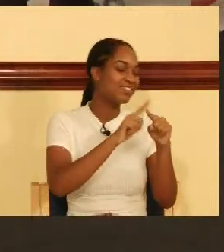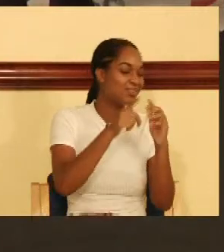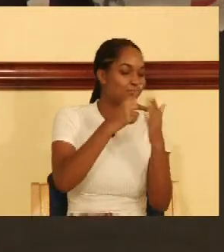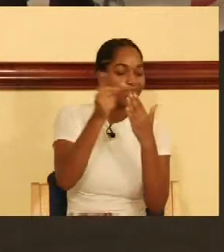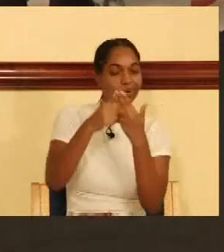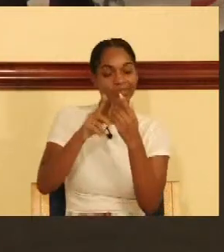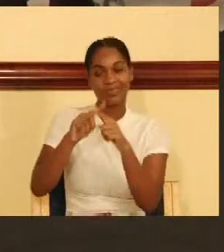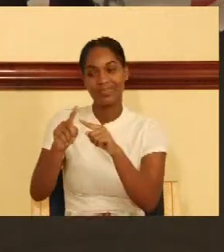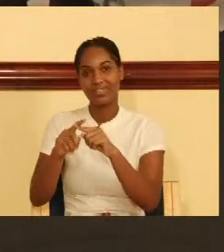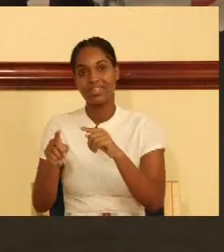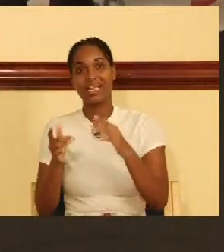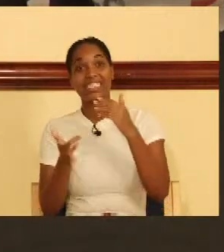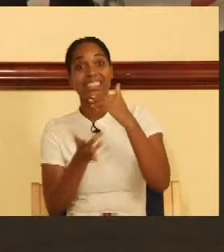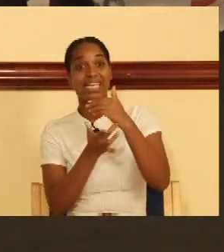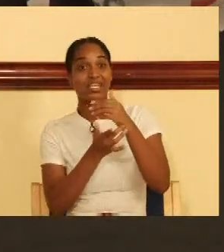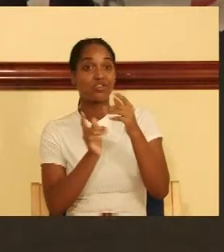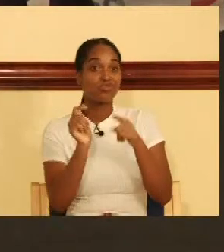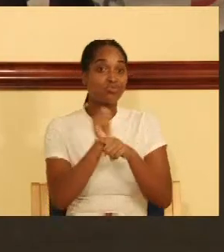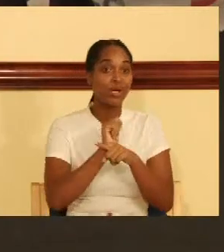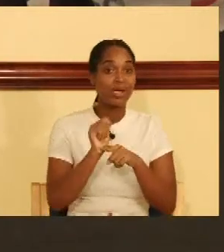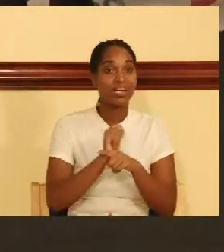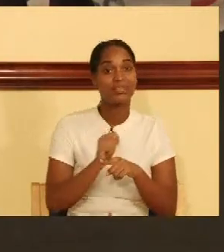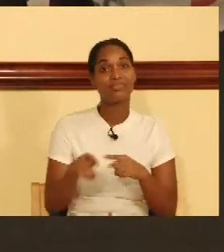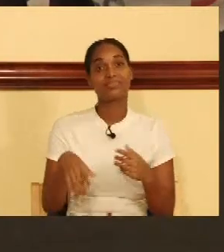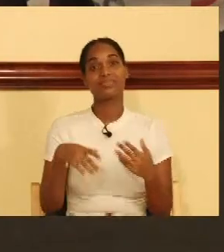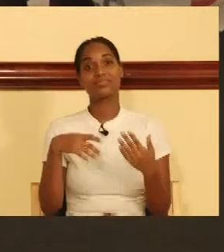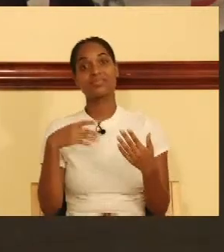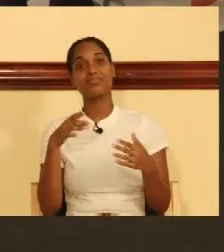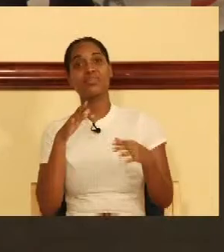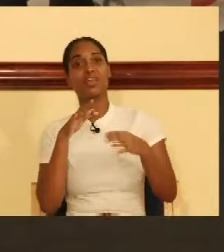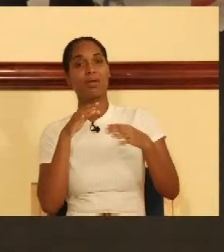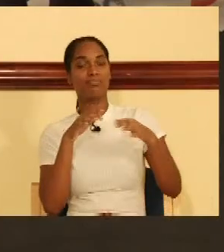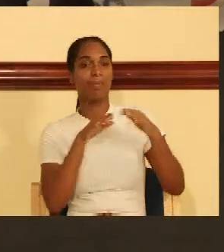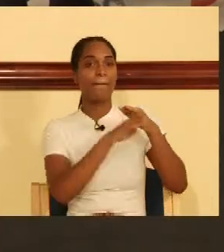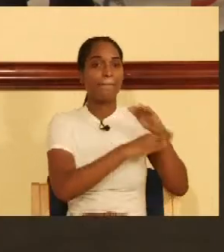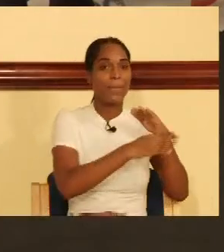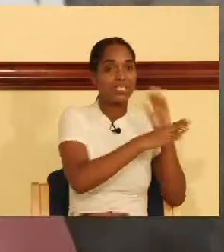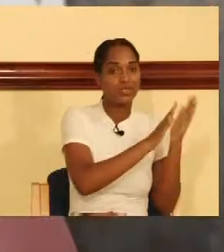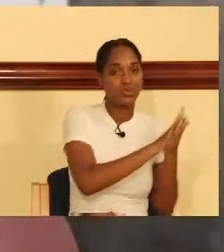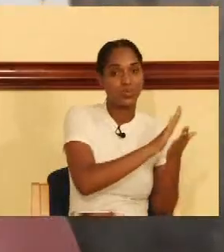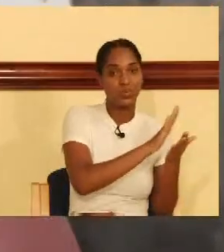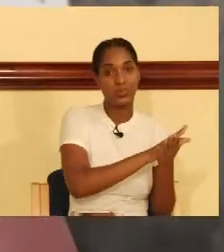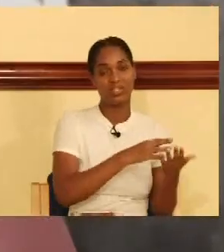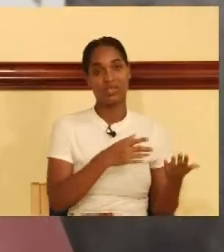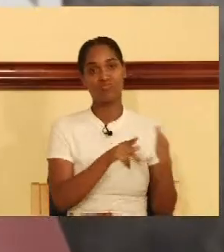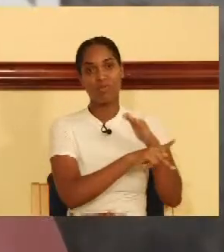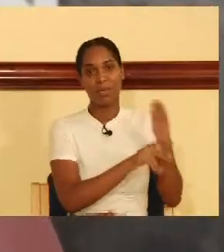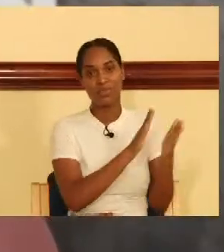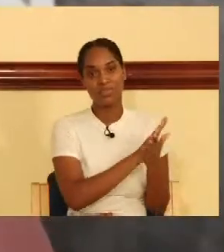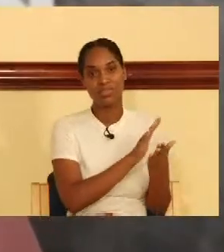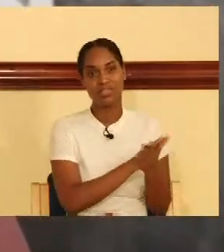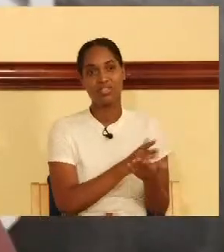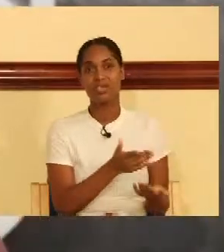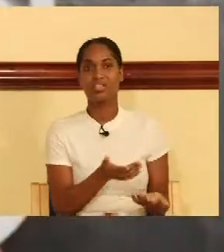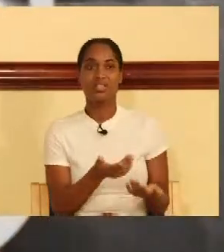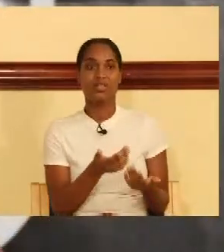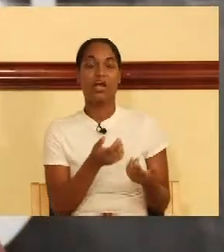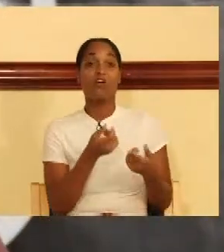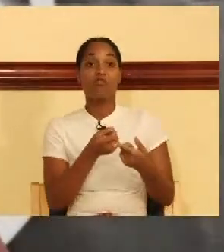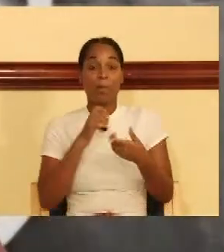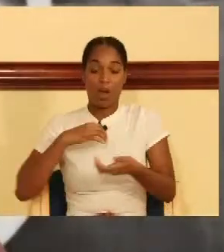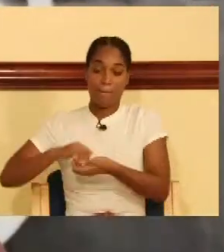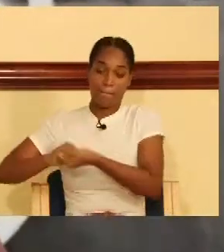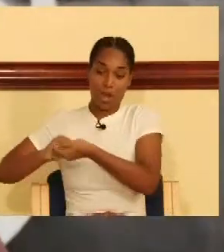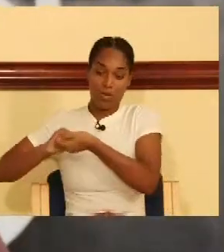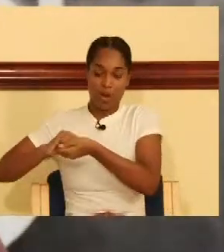be it technical training, be it customer service, early childhood, as well as our buying from our stakeholders. When we